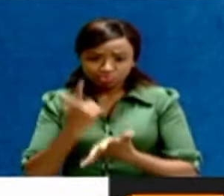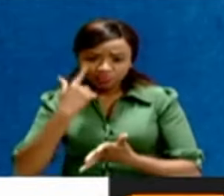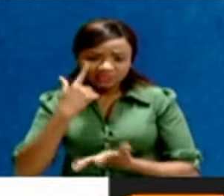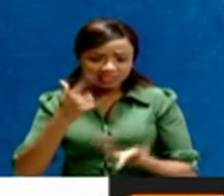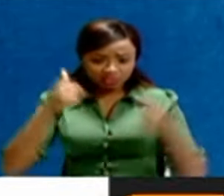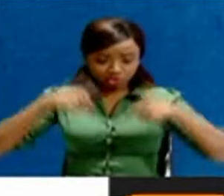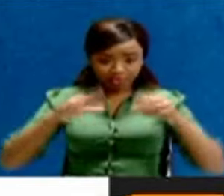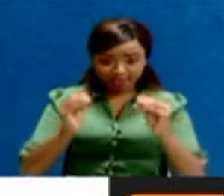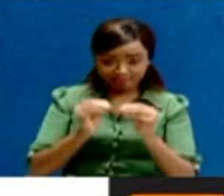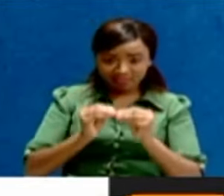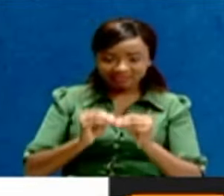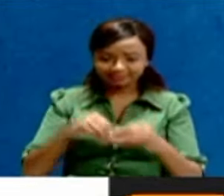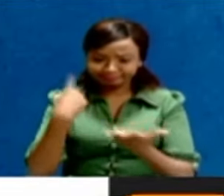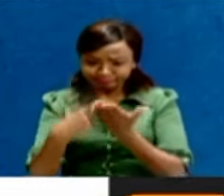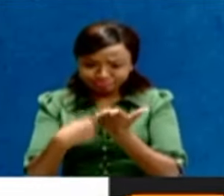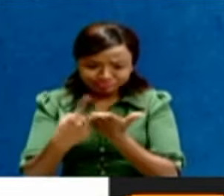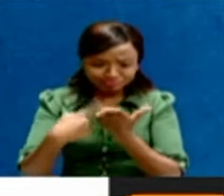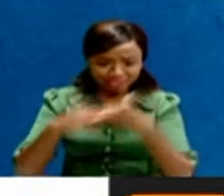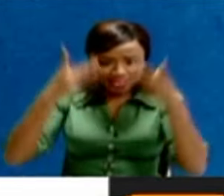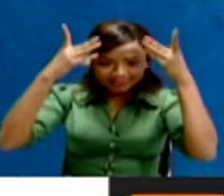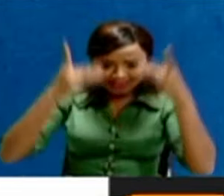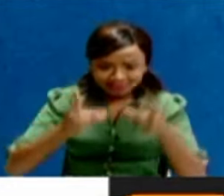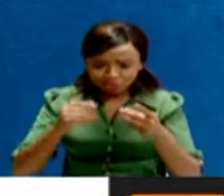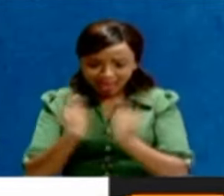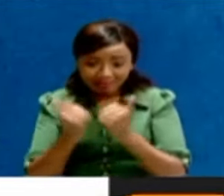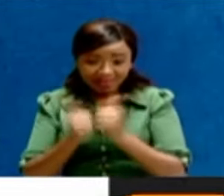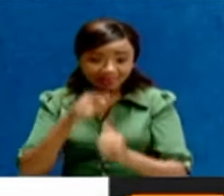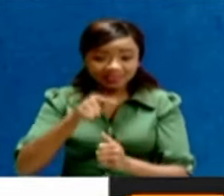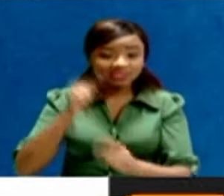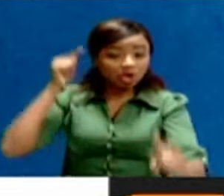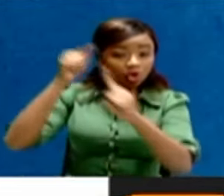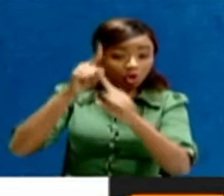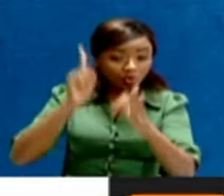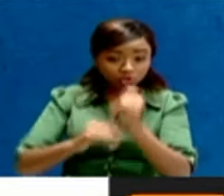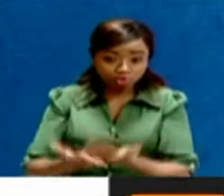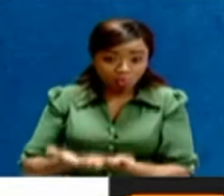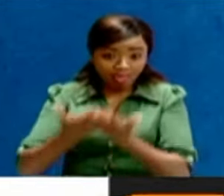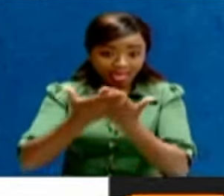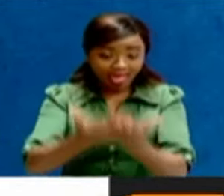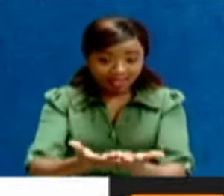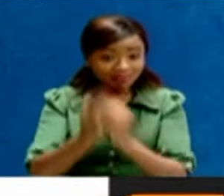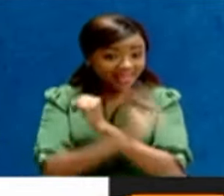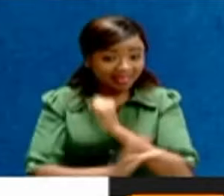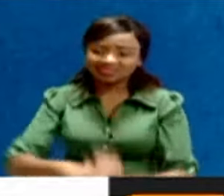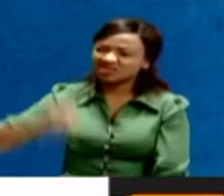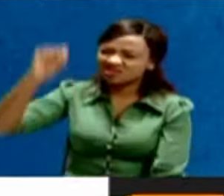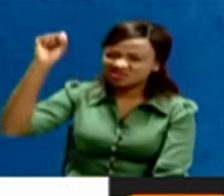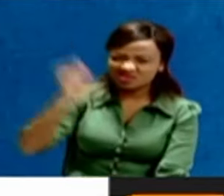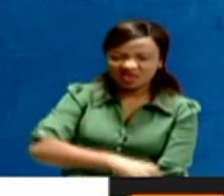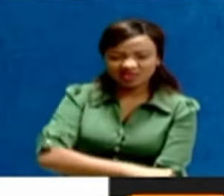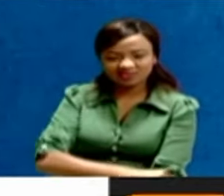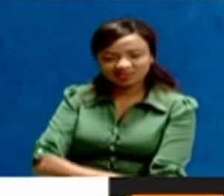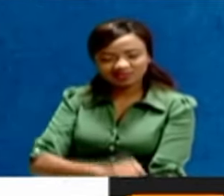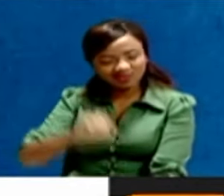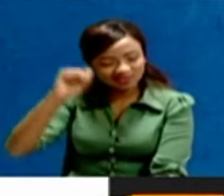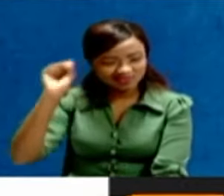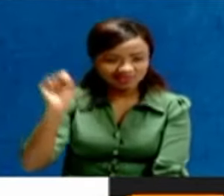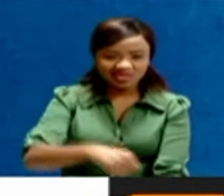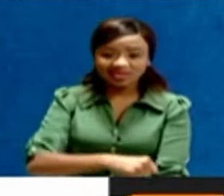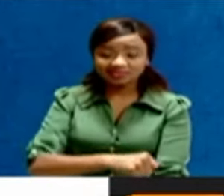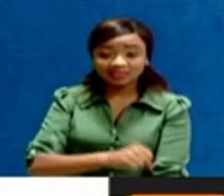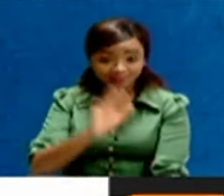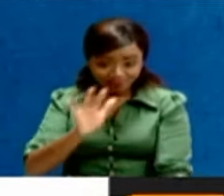the kind of decisions that were made, you know, even in terms of voting, was for the greater good of the nation. It sounds like that's what you're saying in a nutshell. Absolutely, Wahiga.